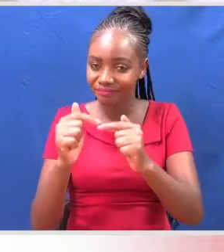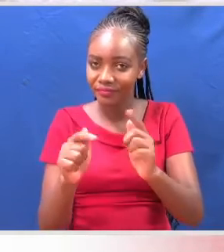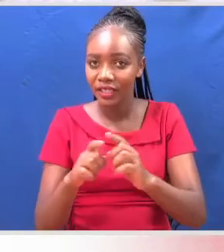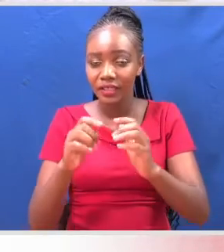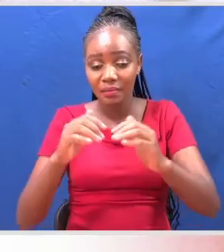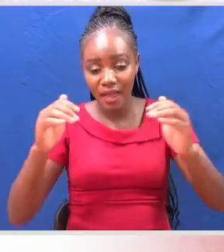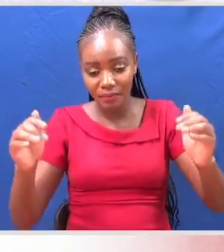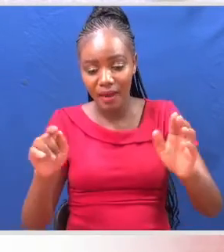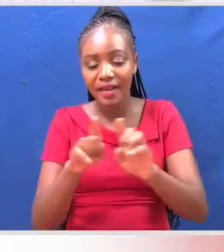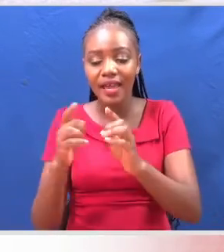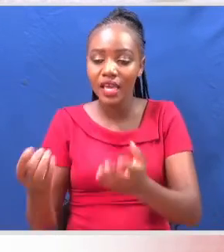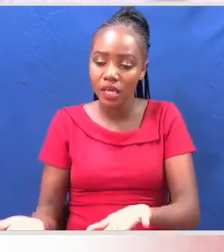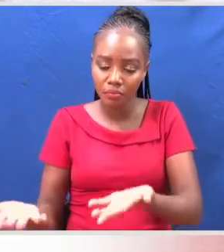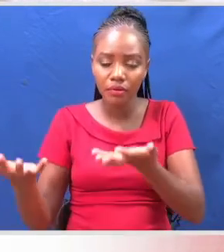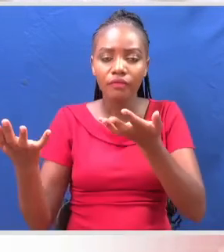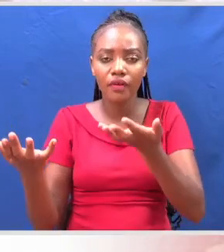to grow.